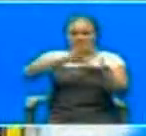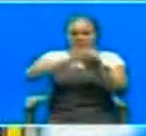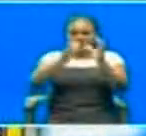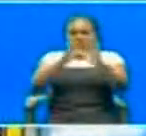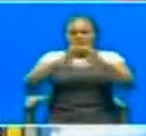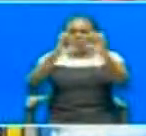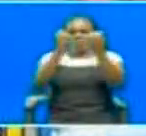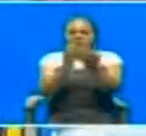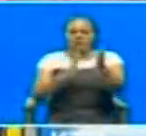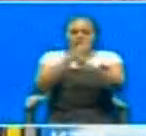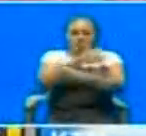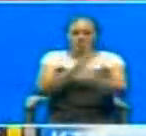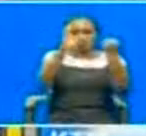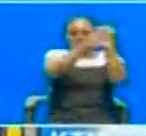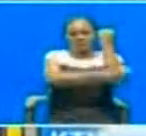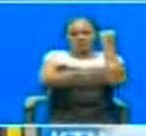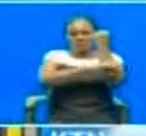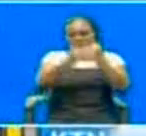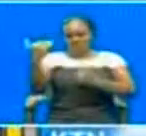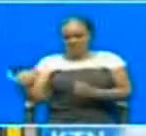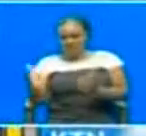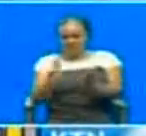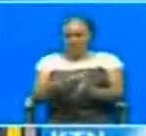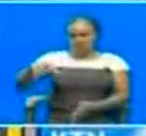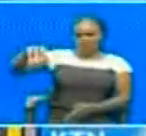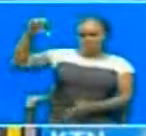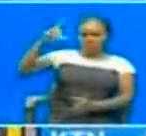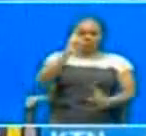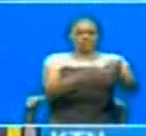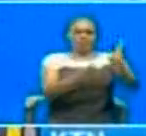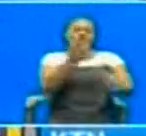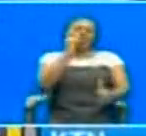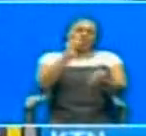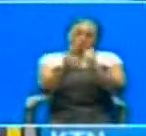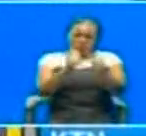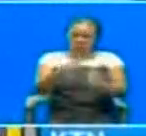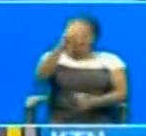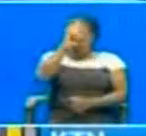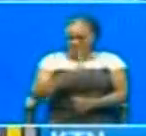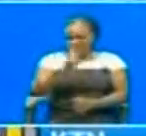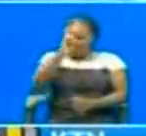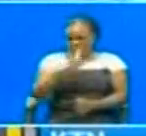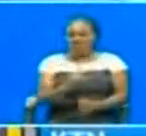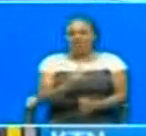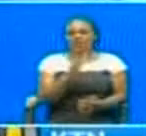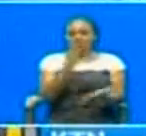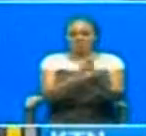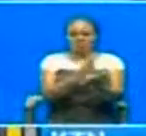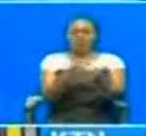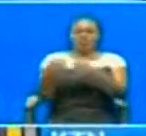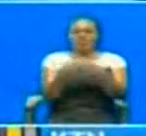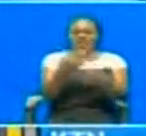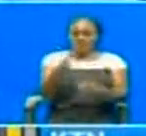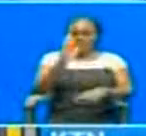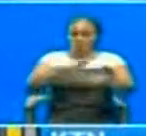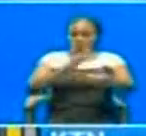World Cross Country champion in both the junior and the senior race. So it was really competitive and the course was really challenging, but the